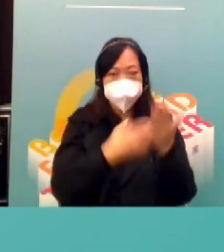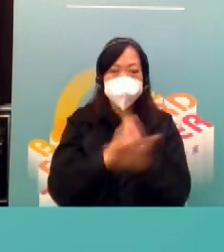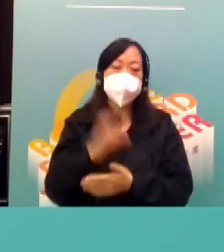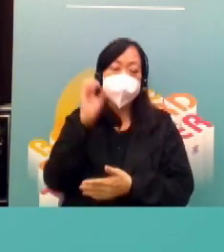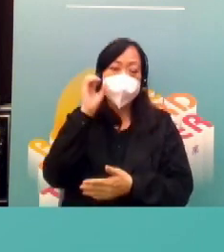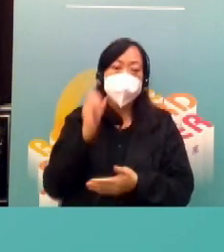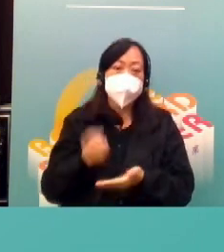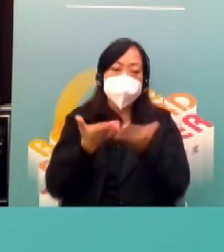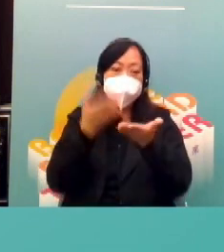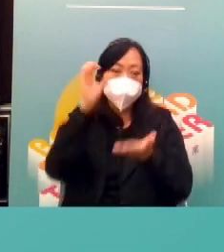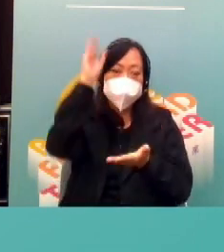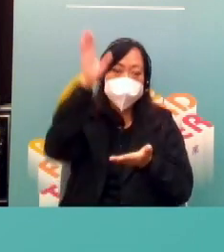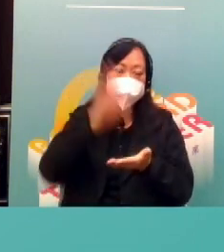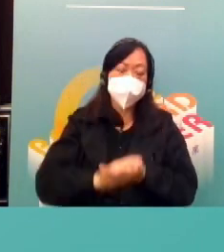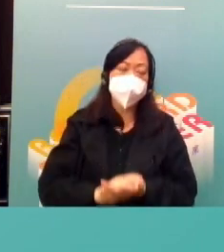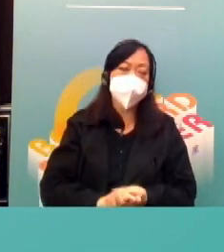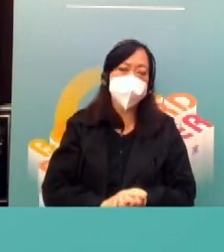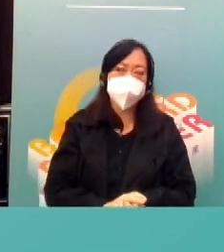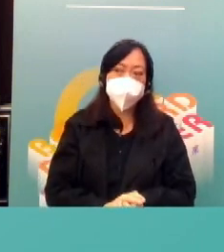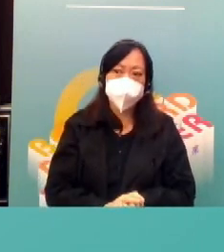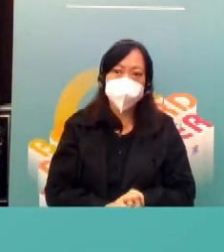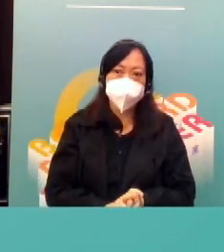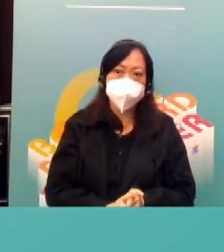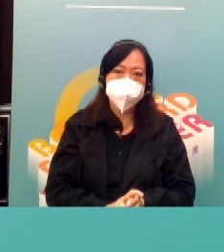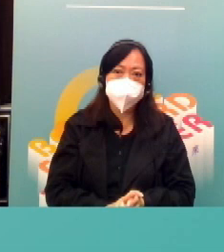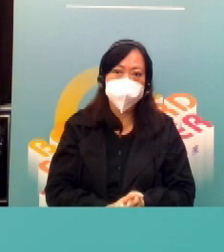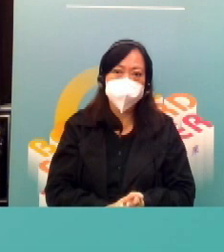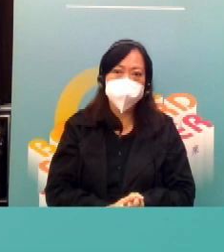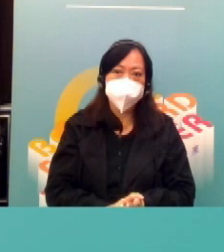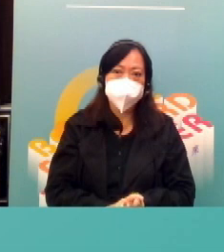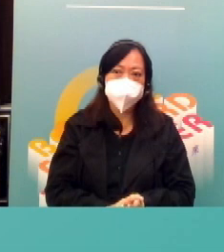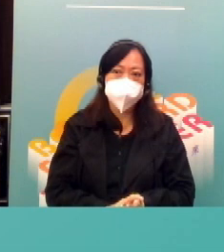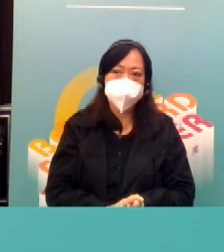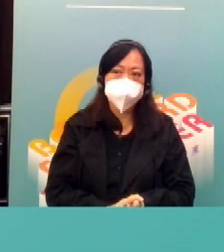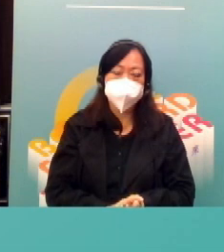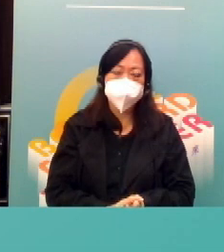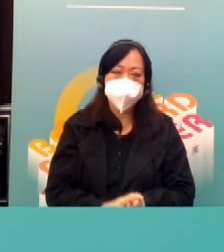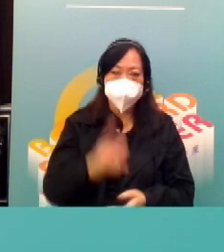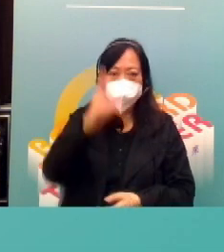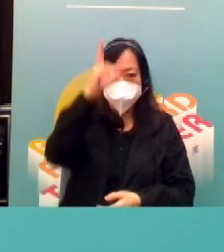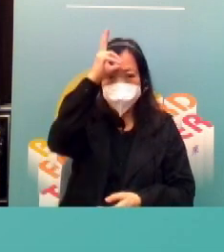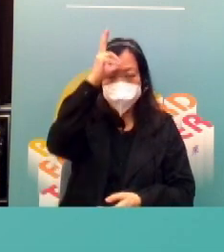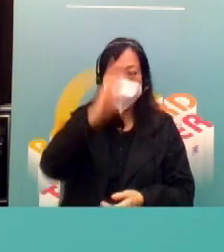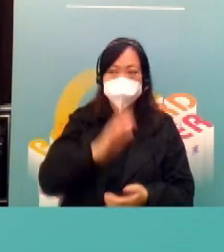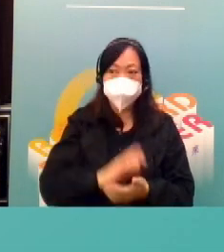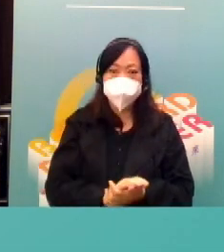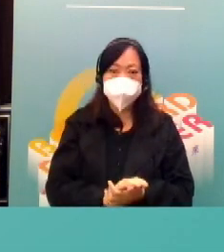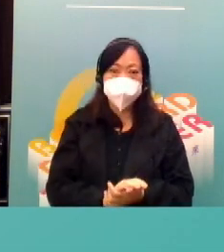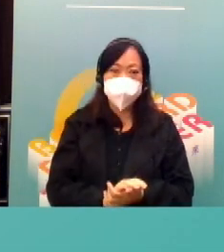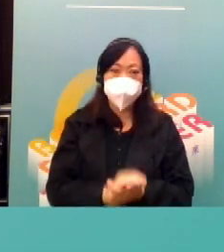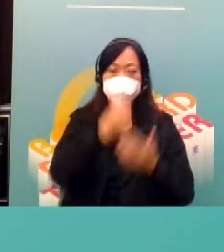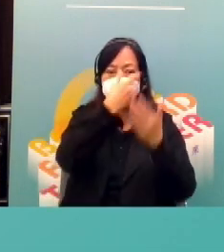enterprise impact investing agenda, as I mentioned, in terms of government policy making, it's still in its infancy, really. And I think tracking,